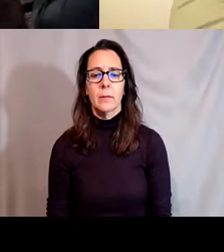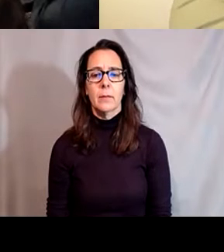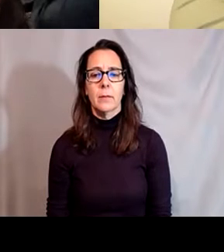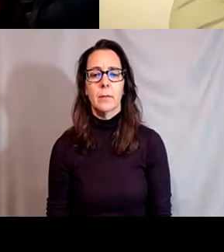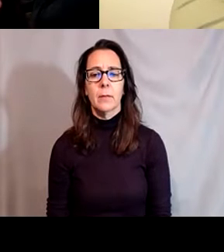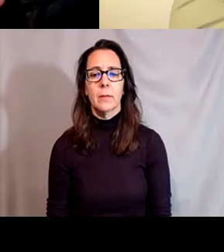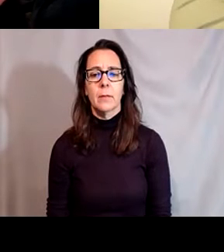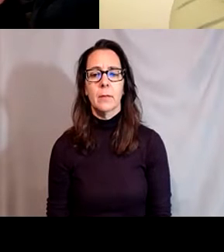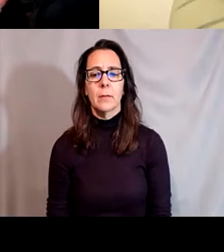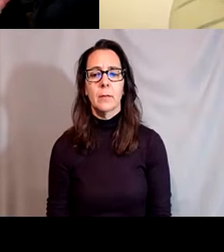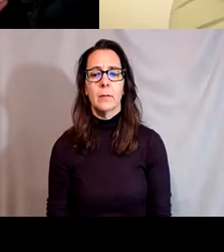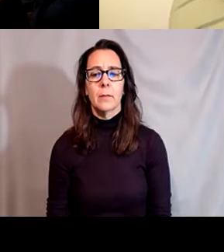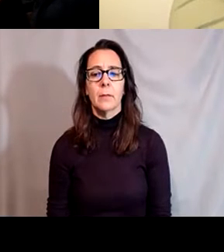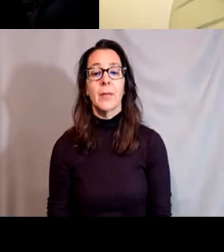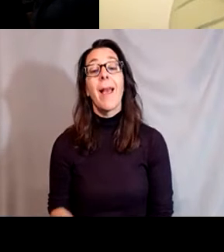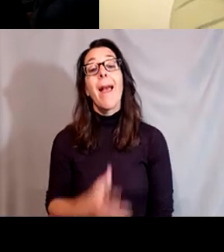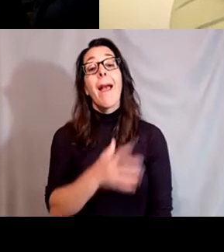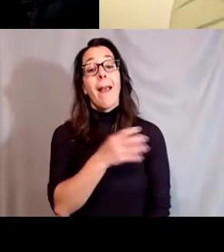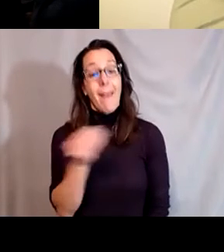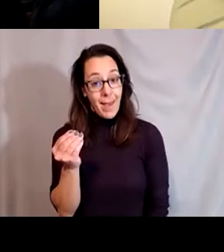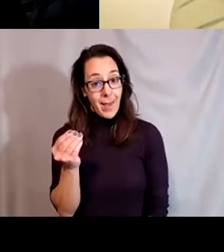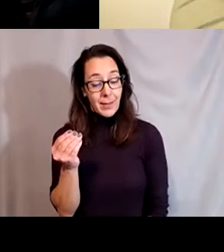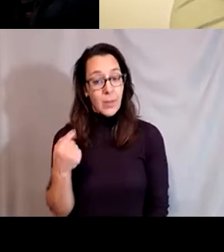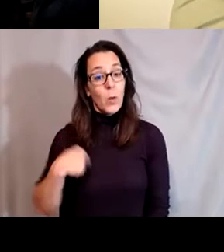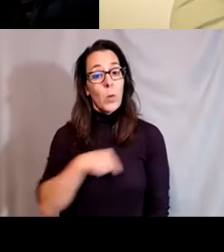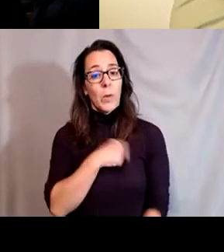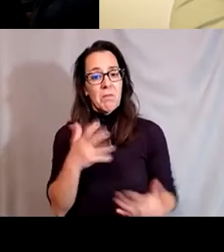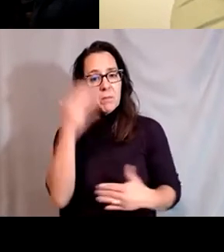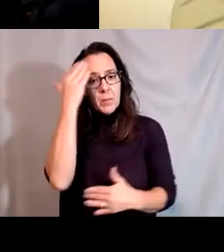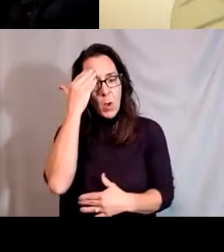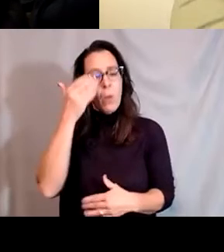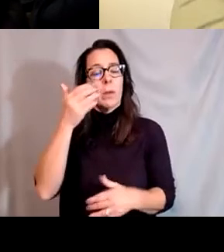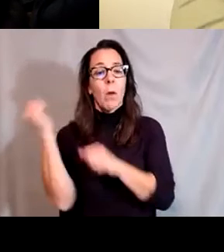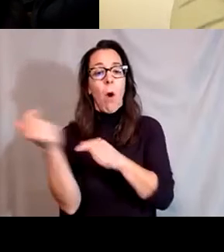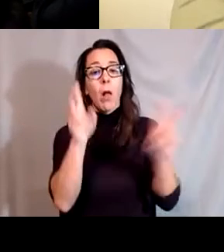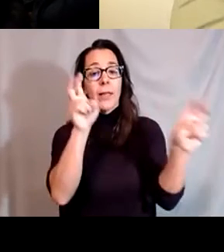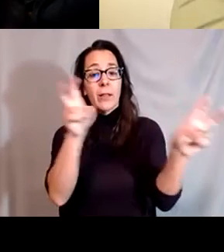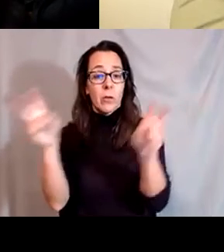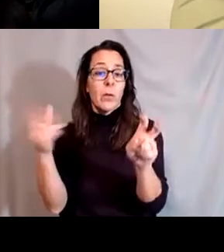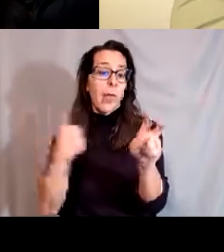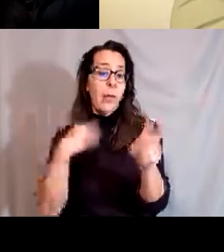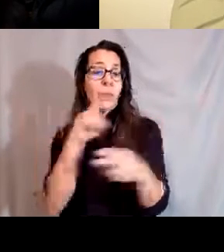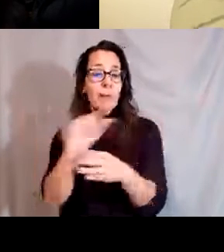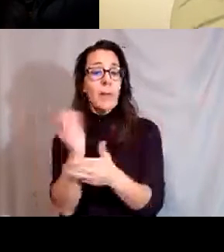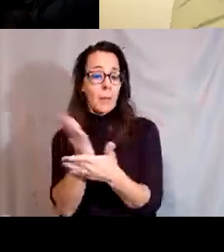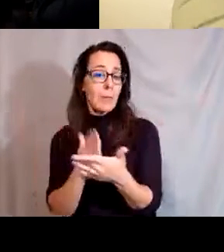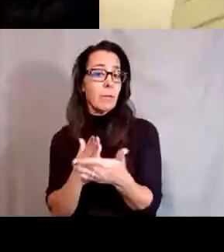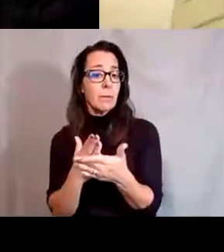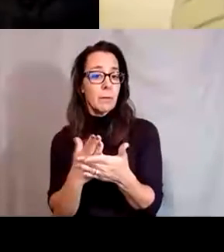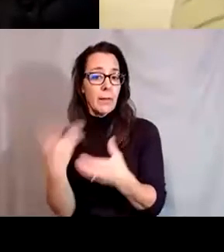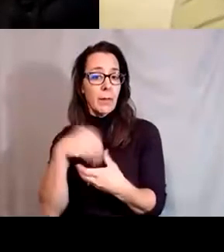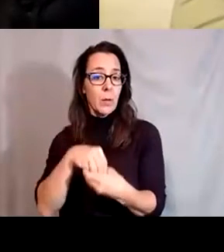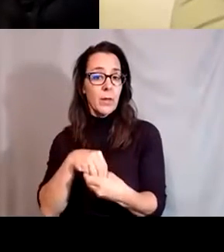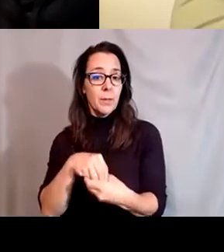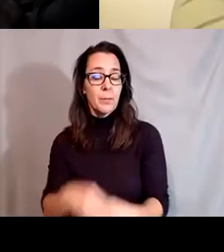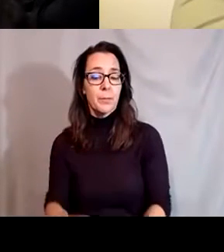component. And as we know, every issue has a disability component. Like